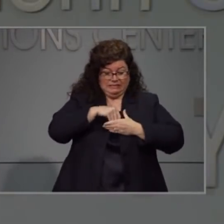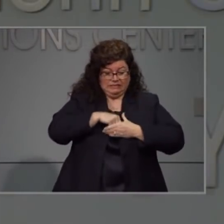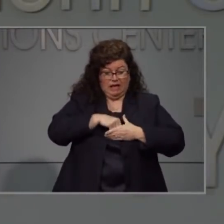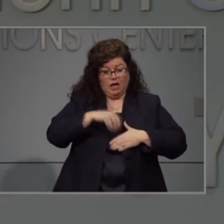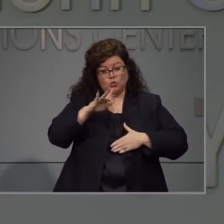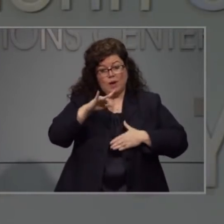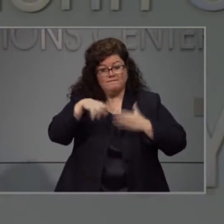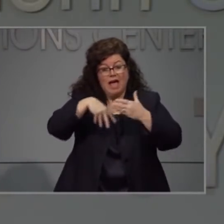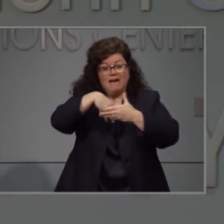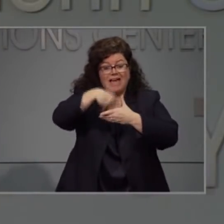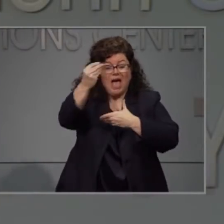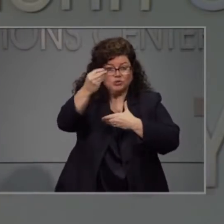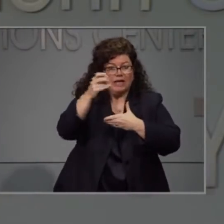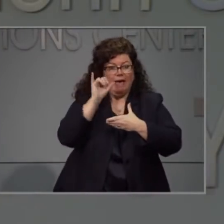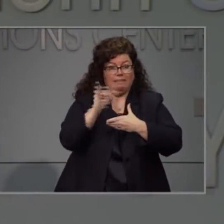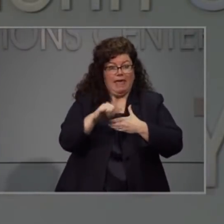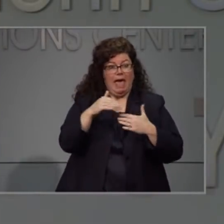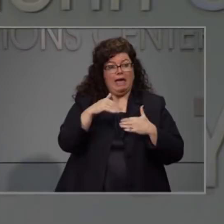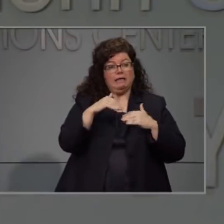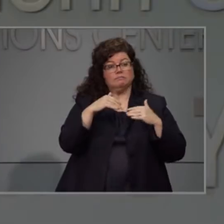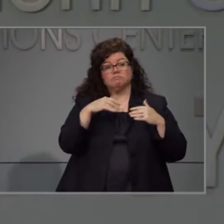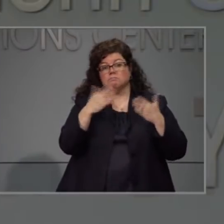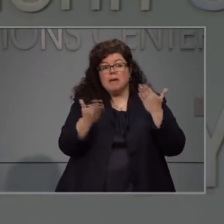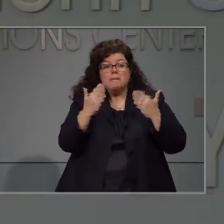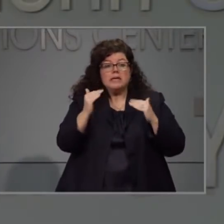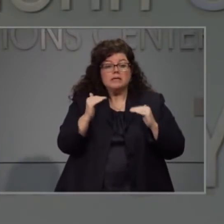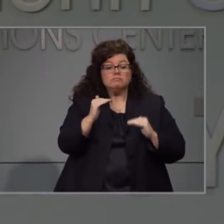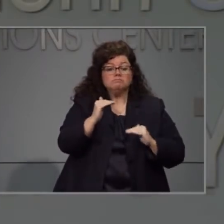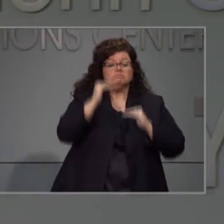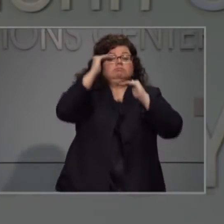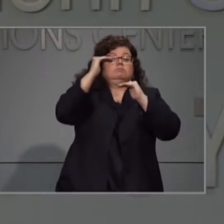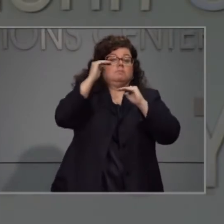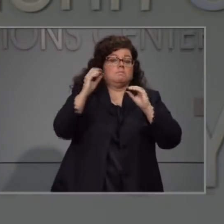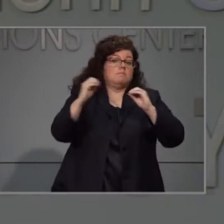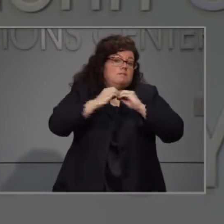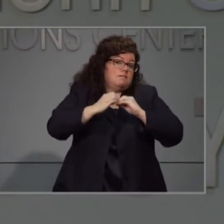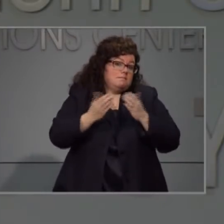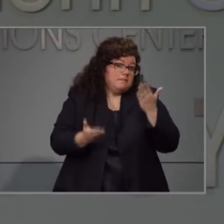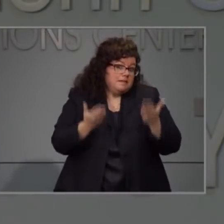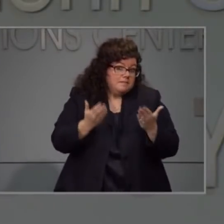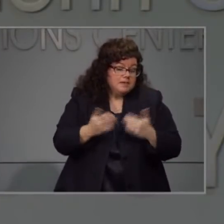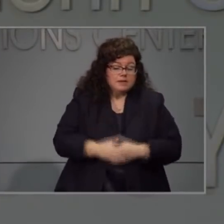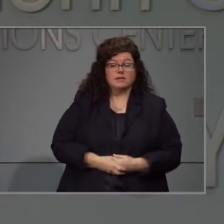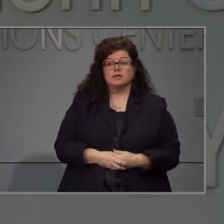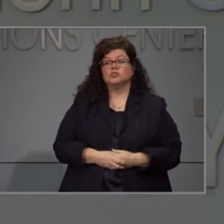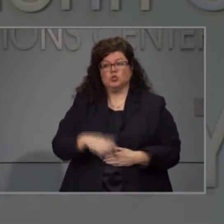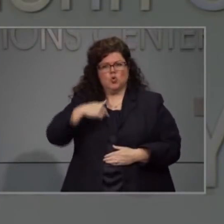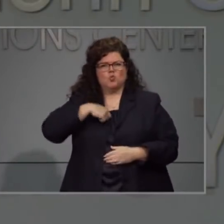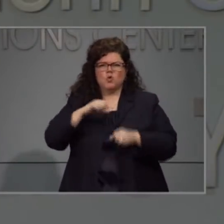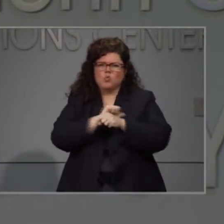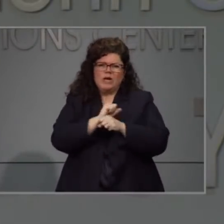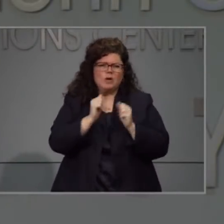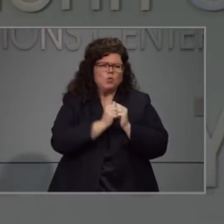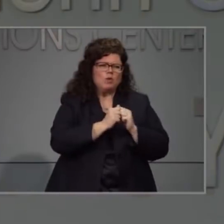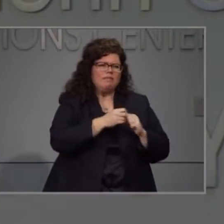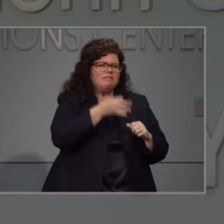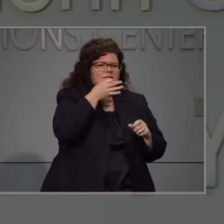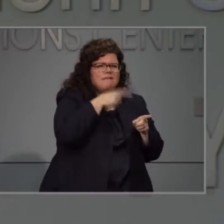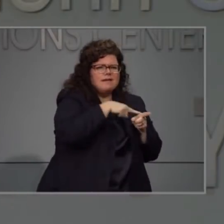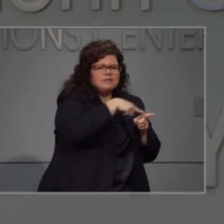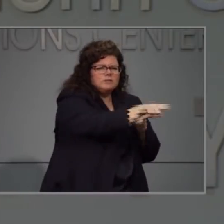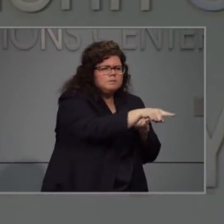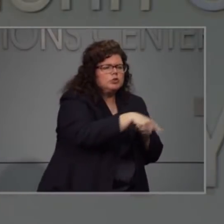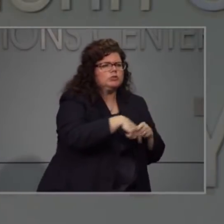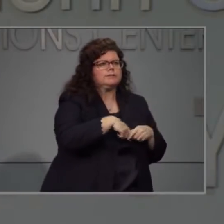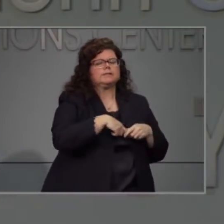of these businesses. And we're working with the business community and health experts, looking at what other